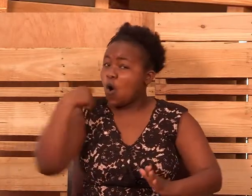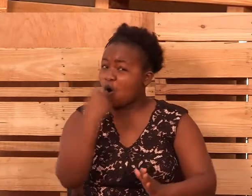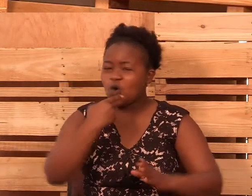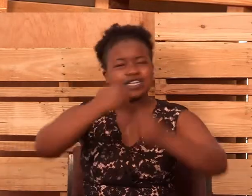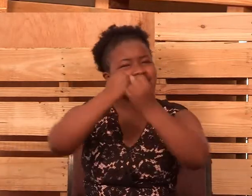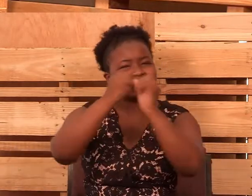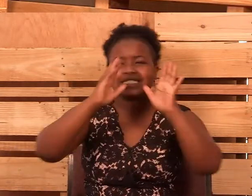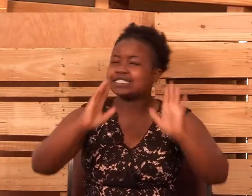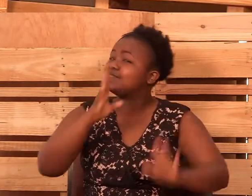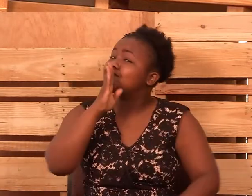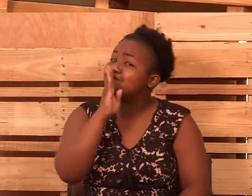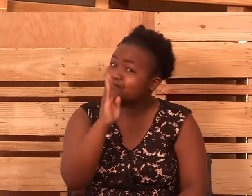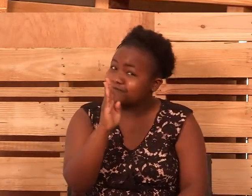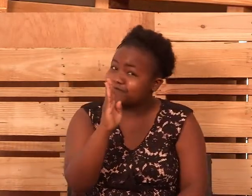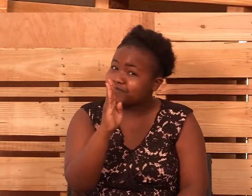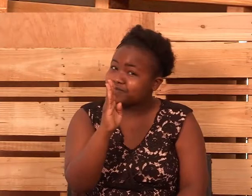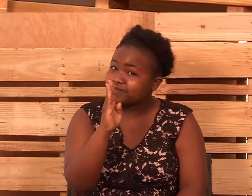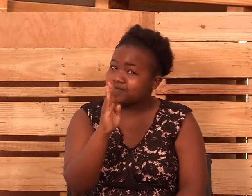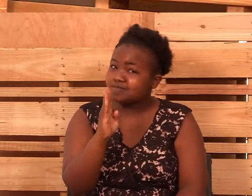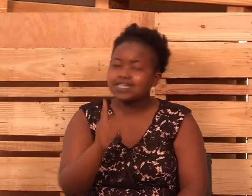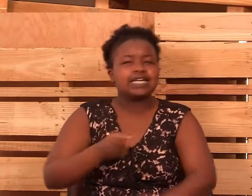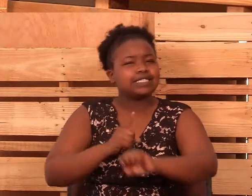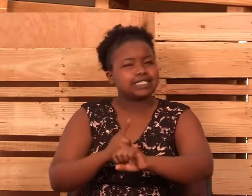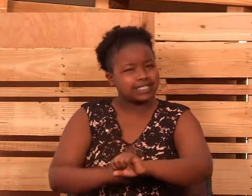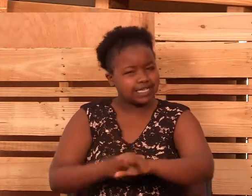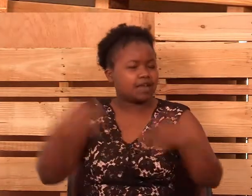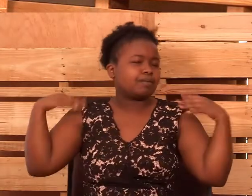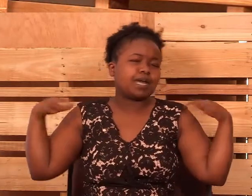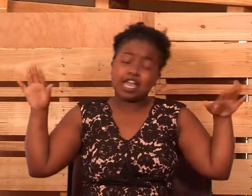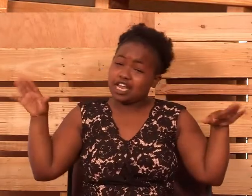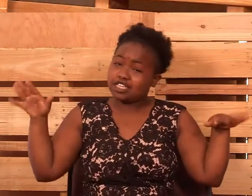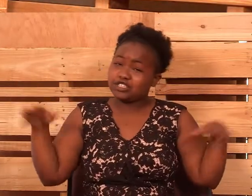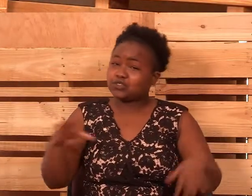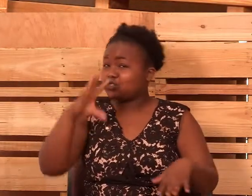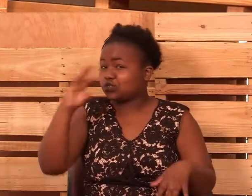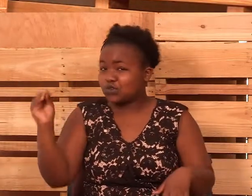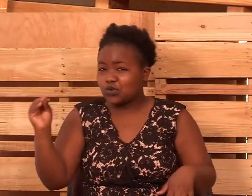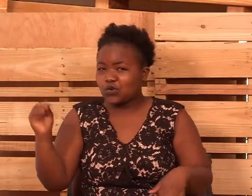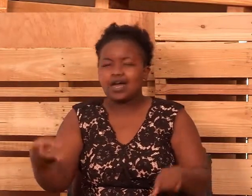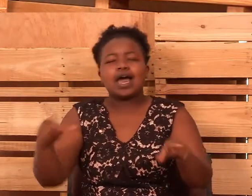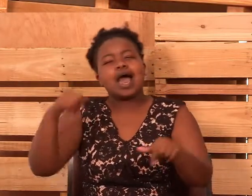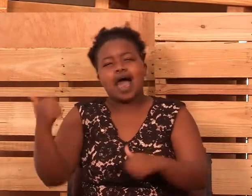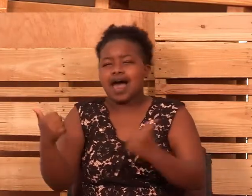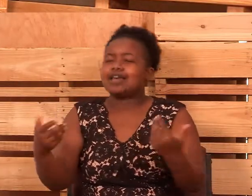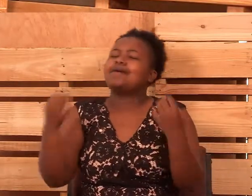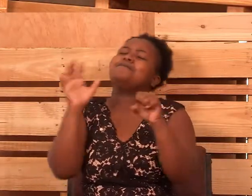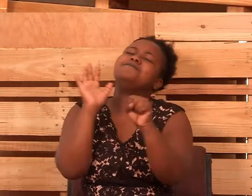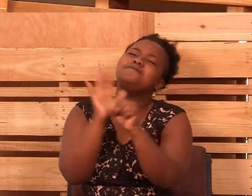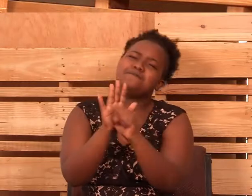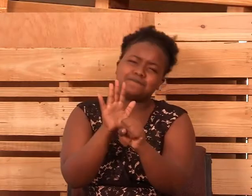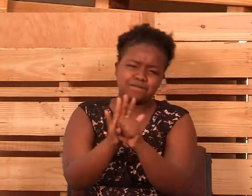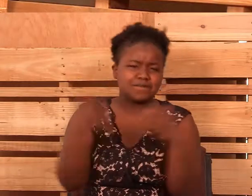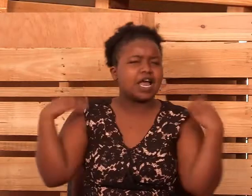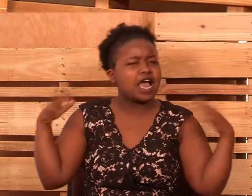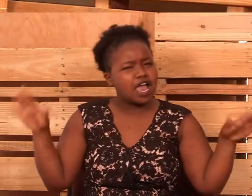And so, when the angel left, other angels came and they sang songs, they were praising God. They were also